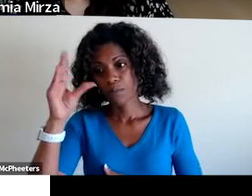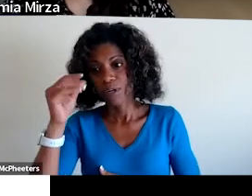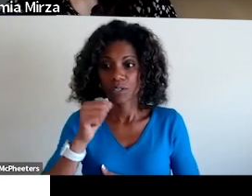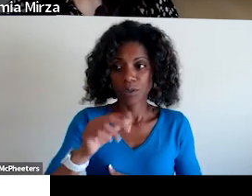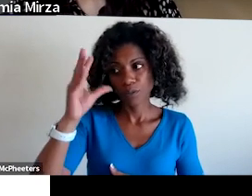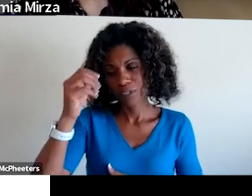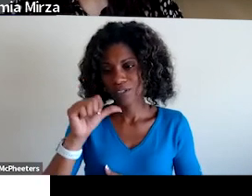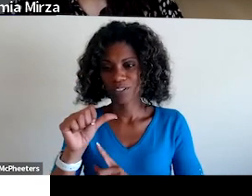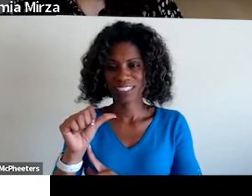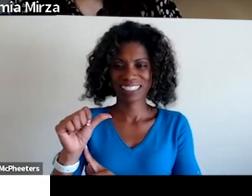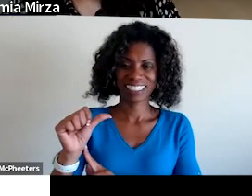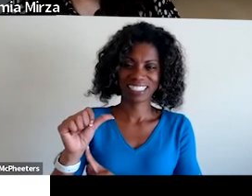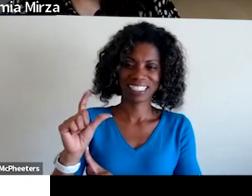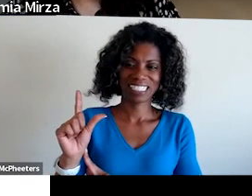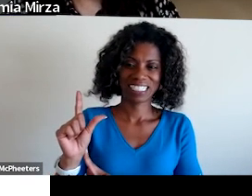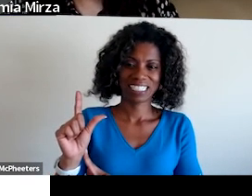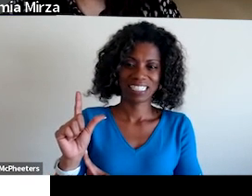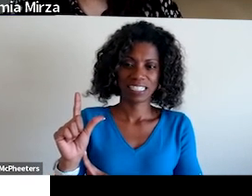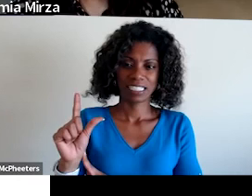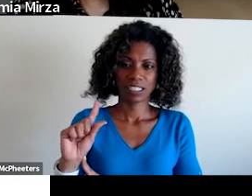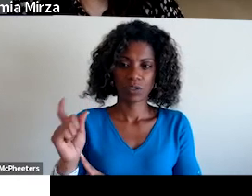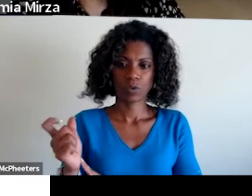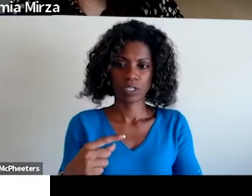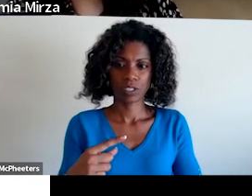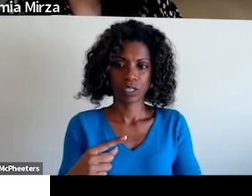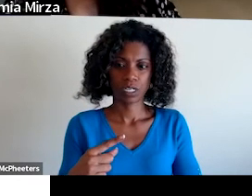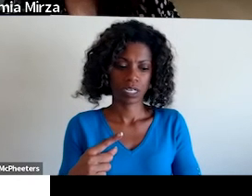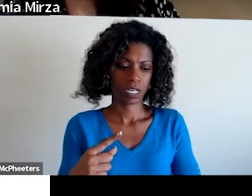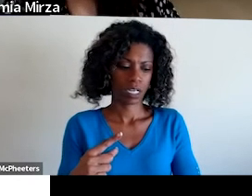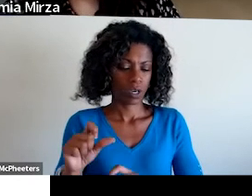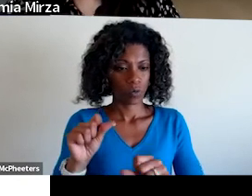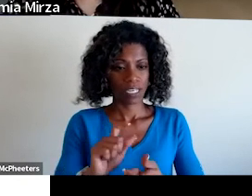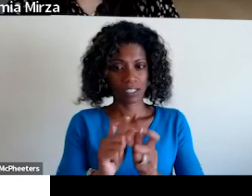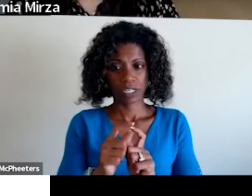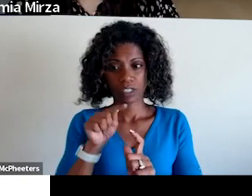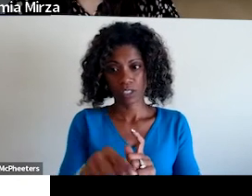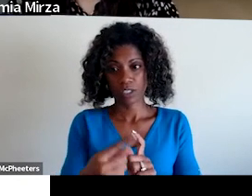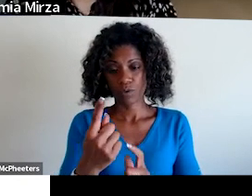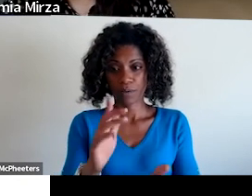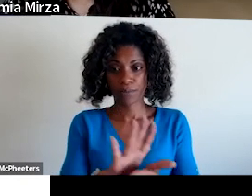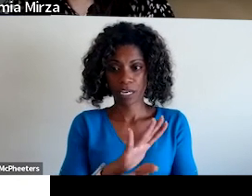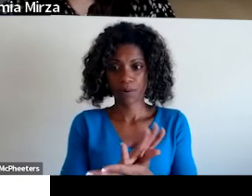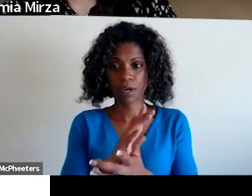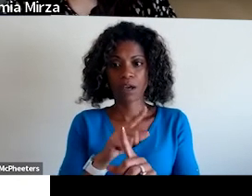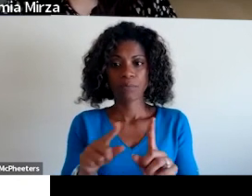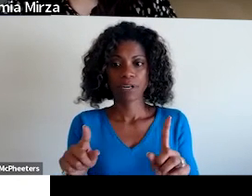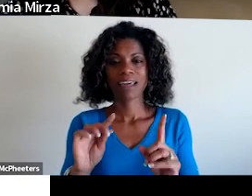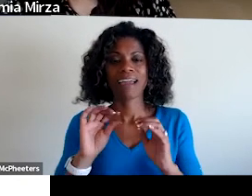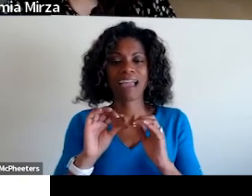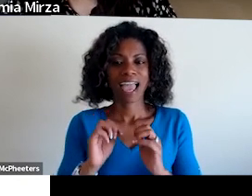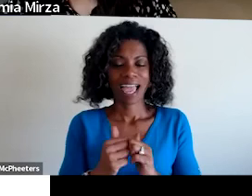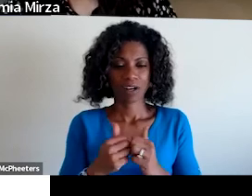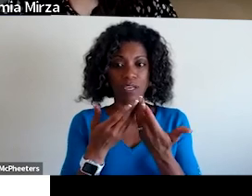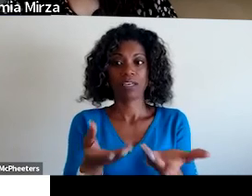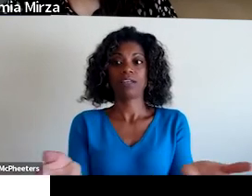Z. And the question was, well, we can change this one document, but how do we have an organizational